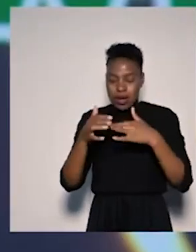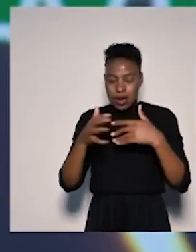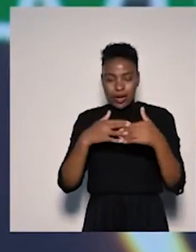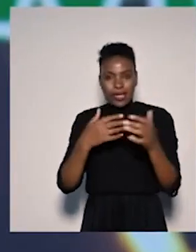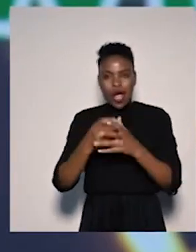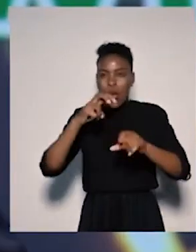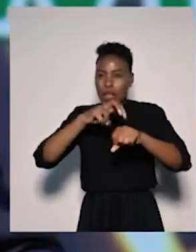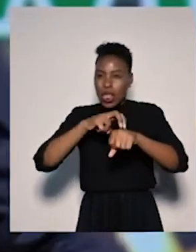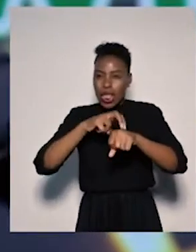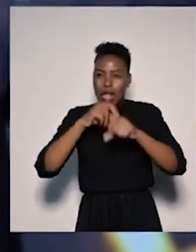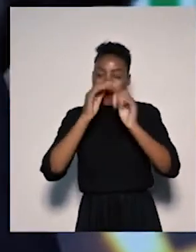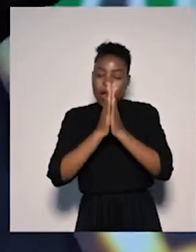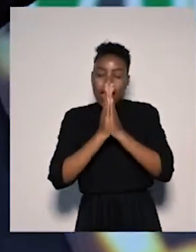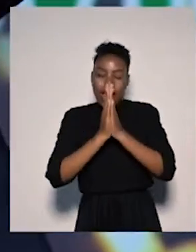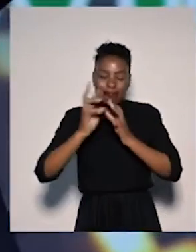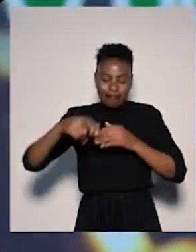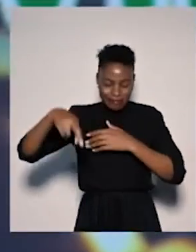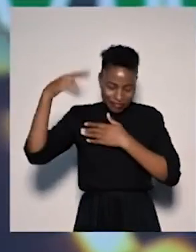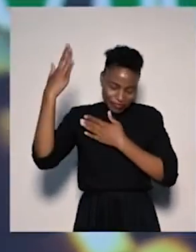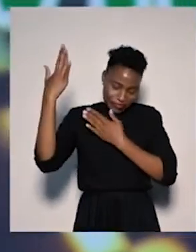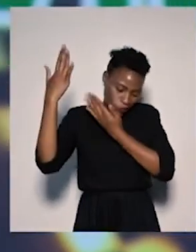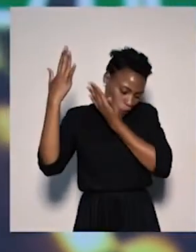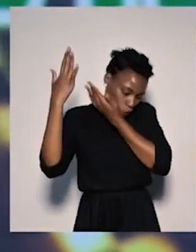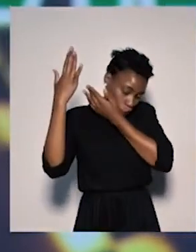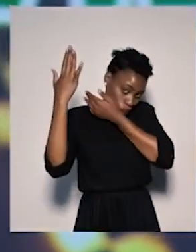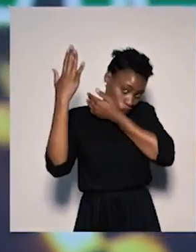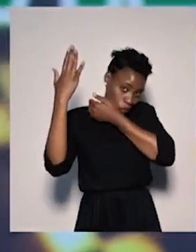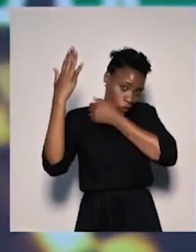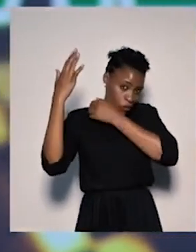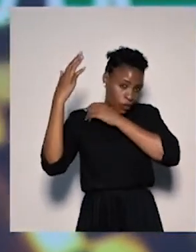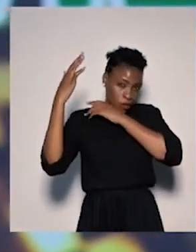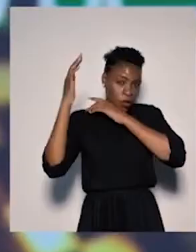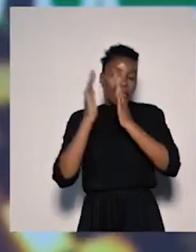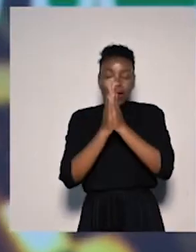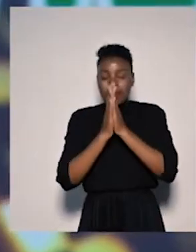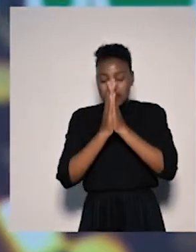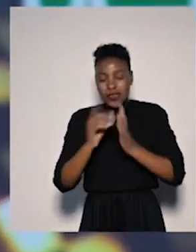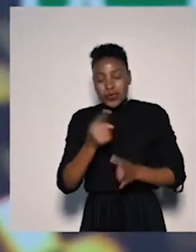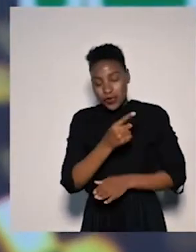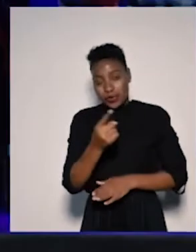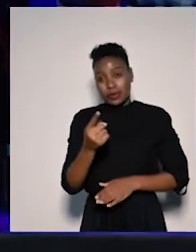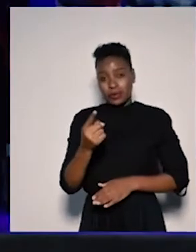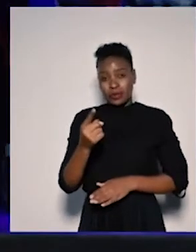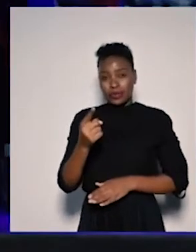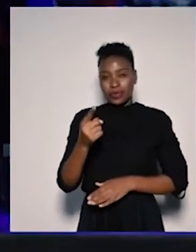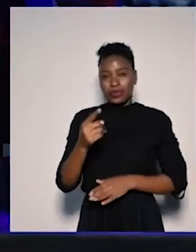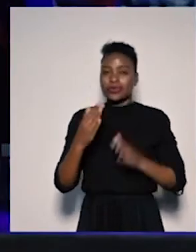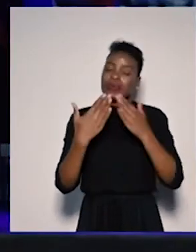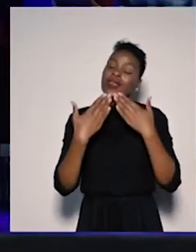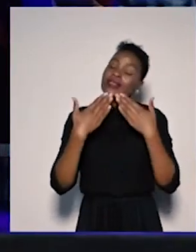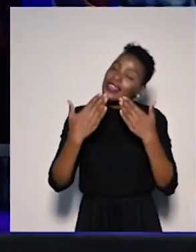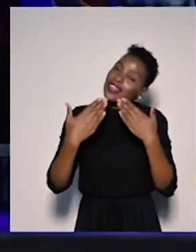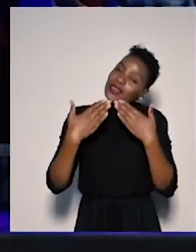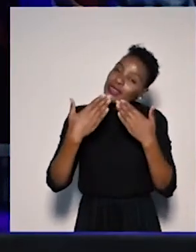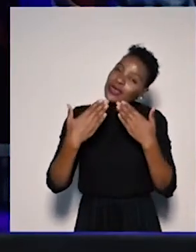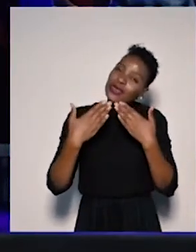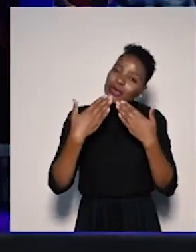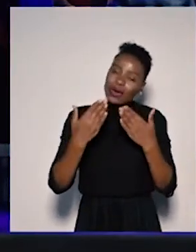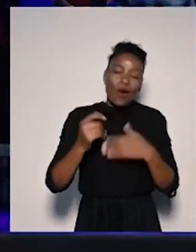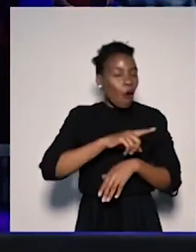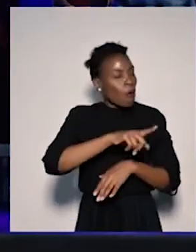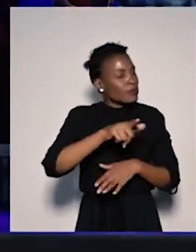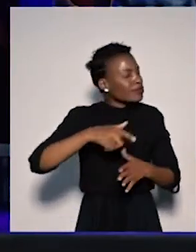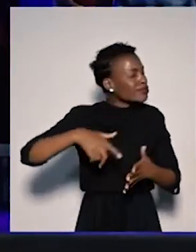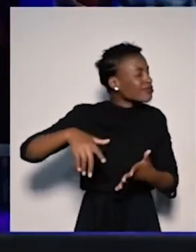and you need prayer, just raise your hand right where you are. I want to pray for you. Just raise it high. Let me see it. Thank you for those hands all over